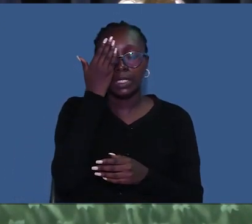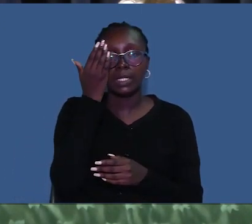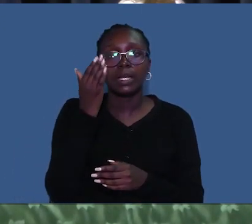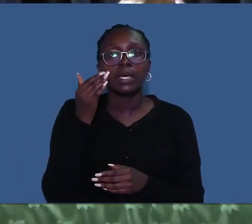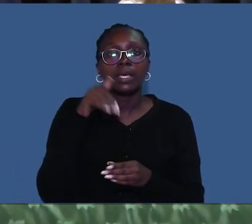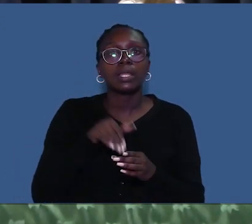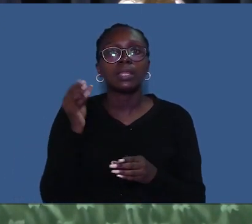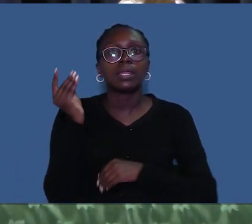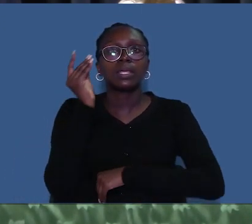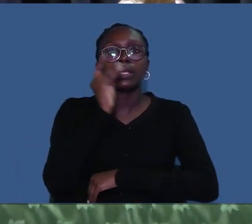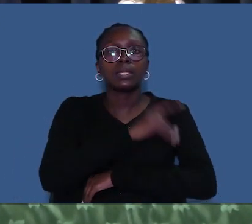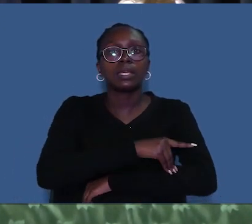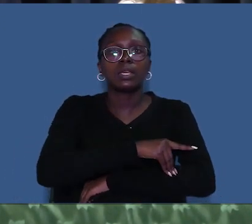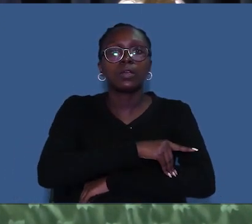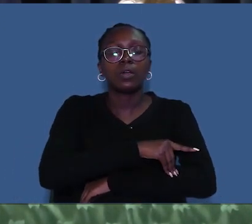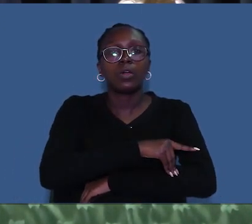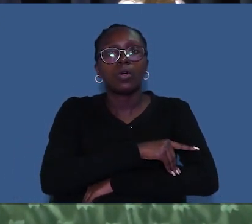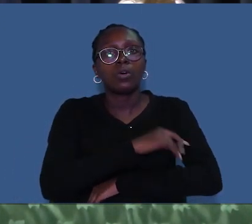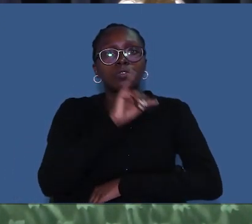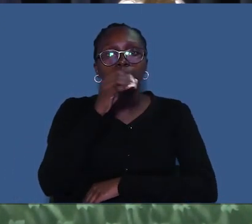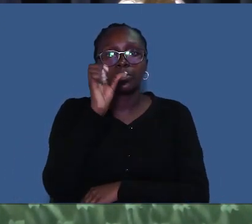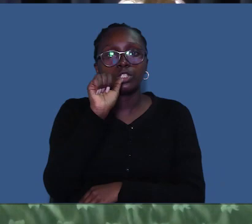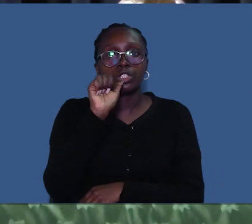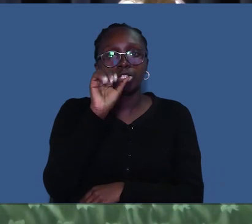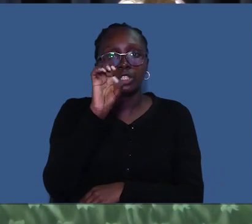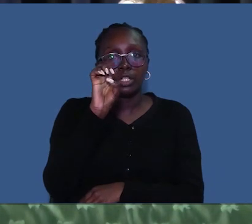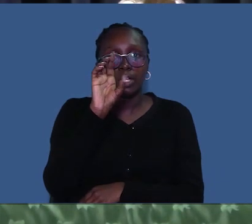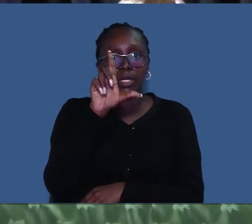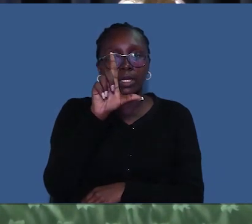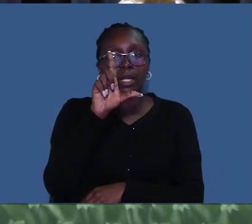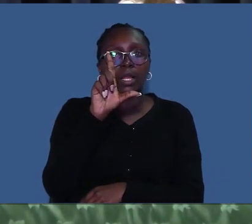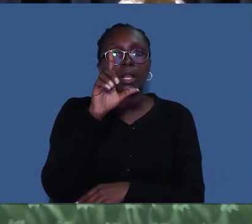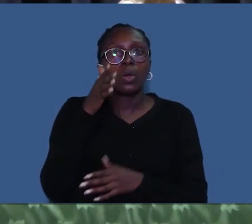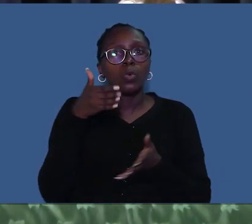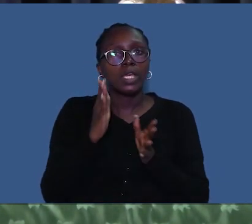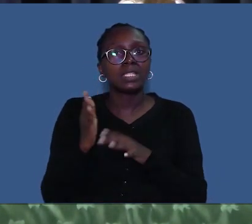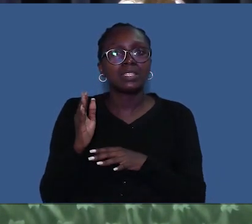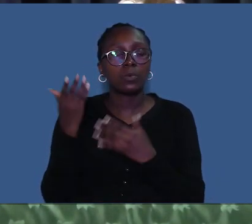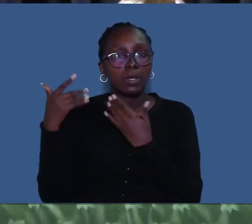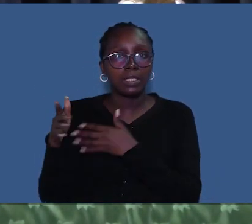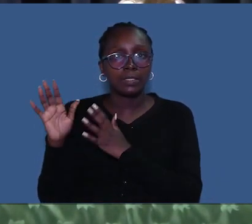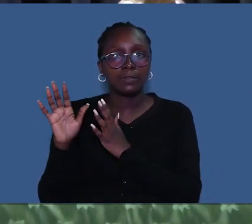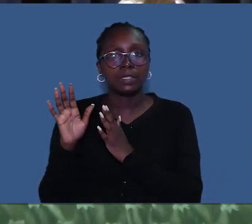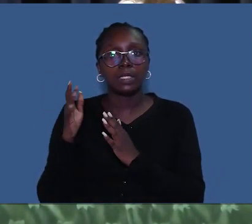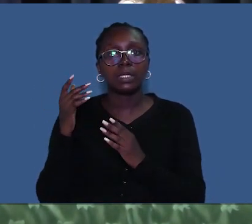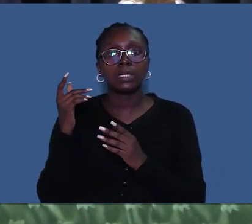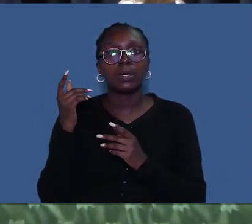son of Anath, in the days of Jael, the highways were abandoned, travelers took to winding